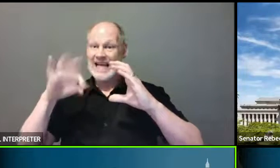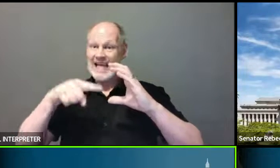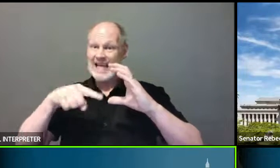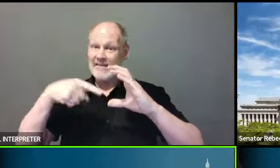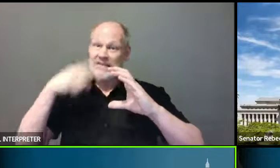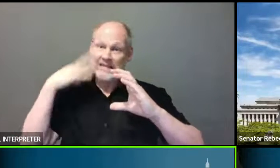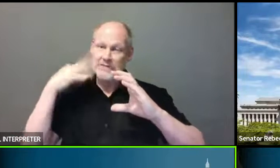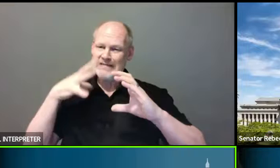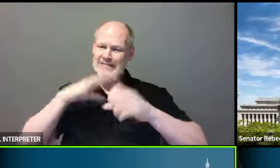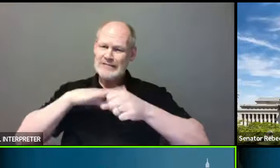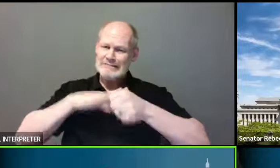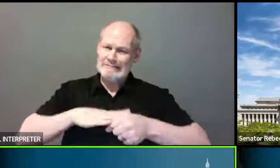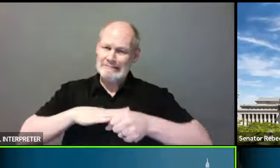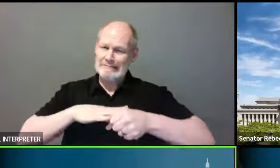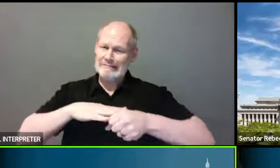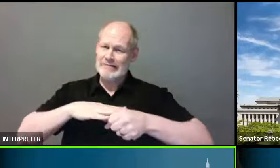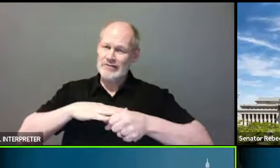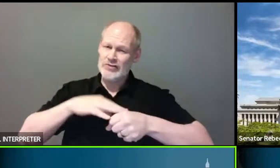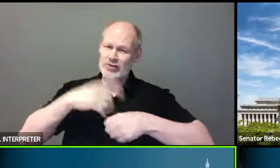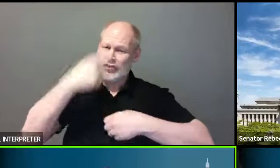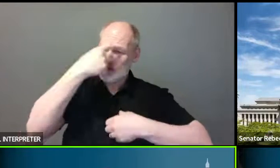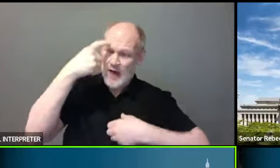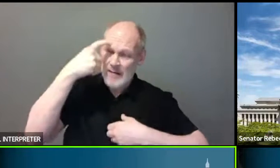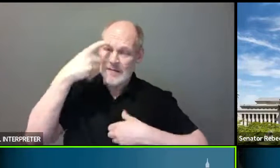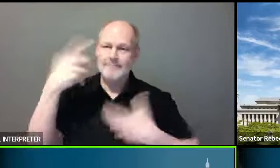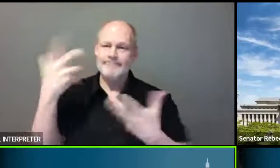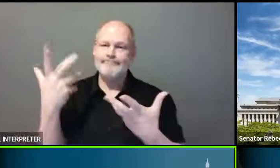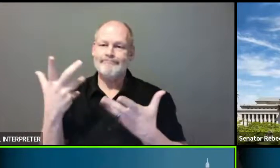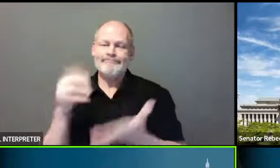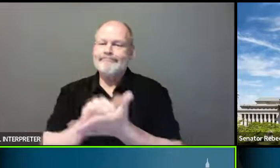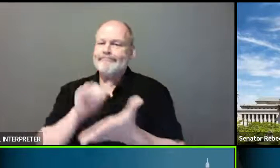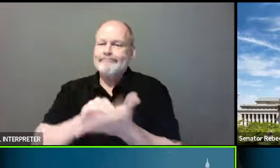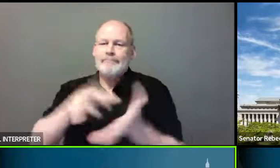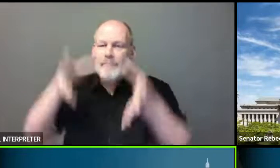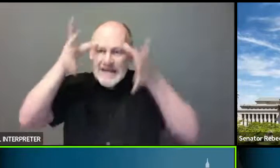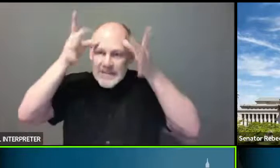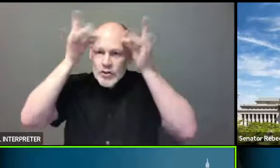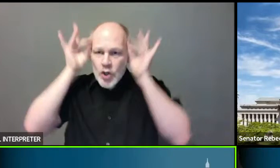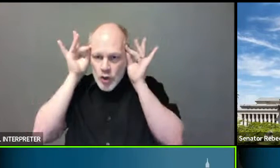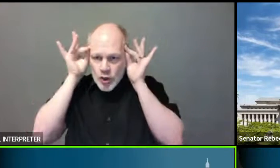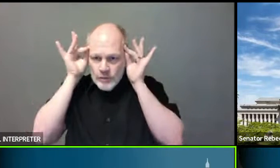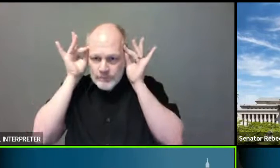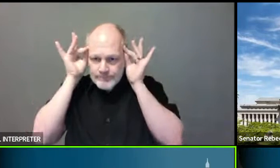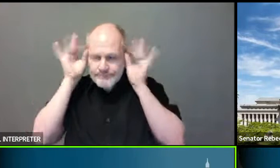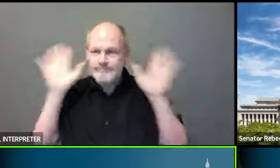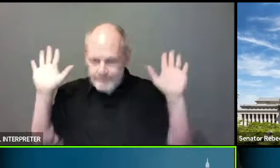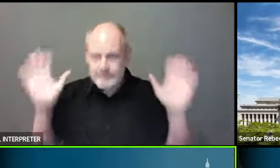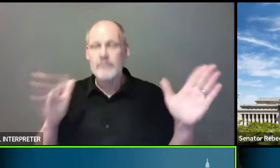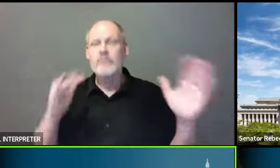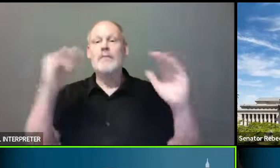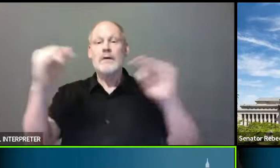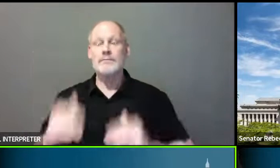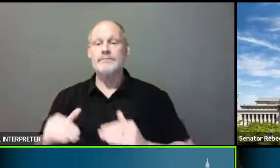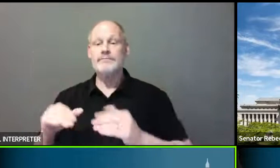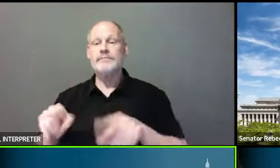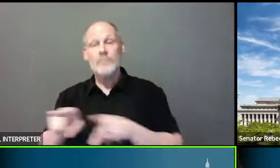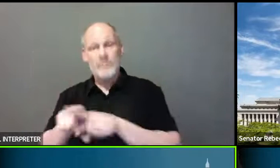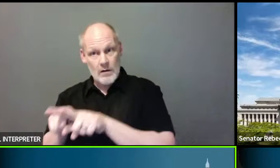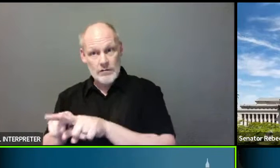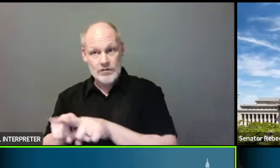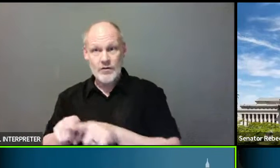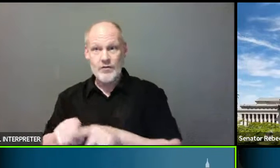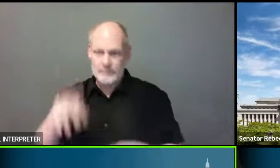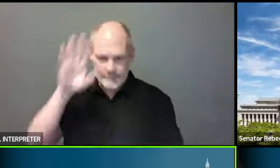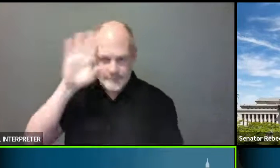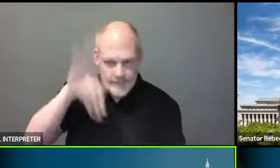business. In addition, you probably know, because COVID has effectively shut down our